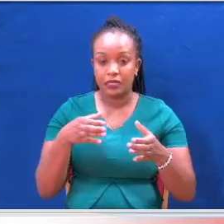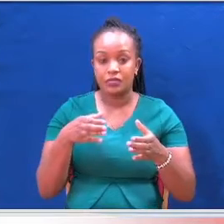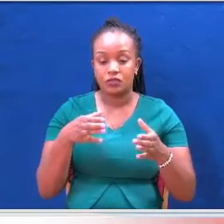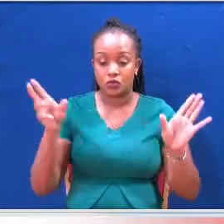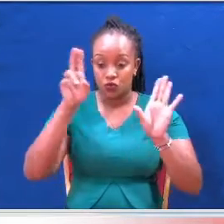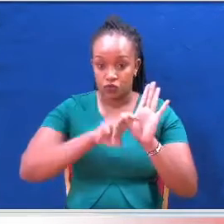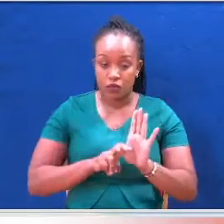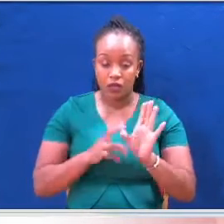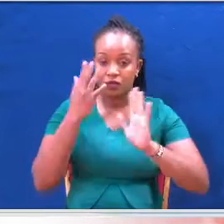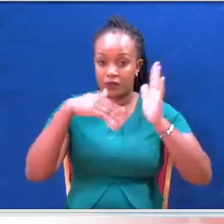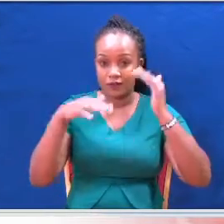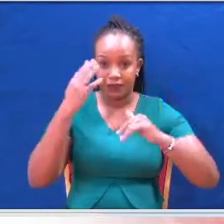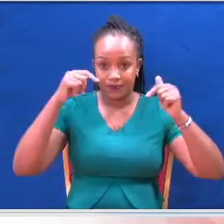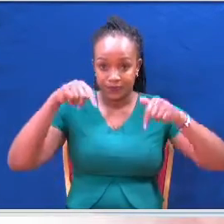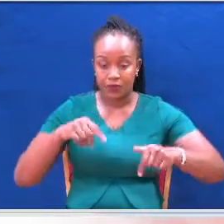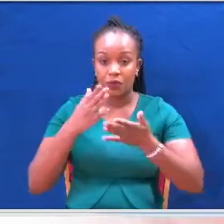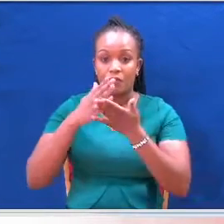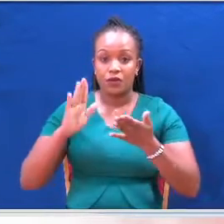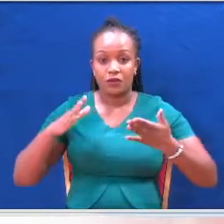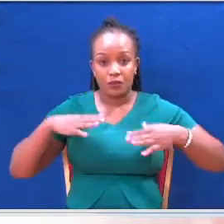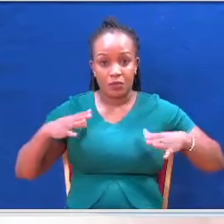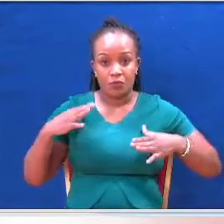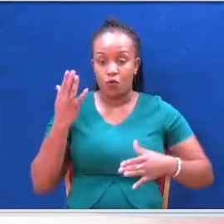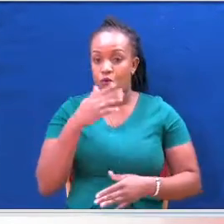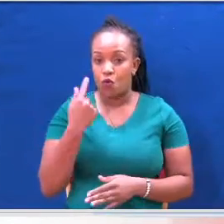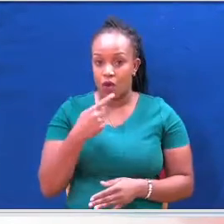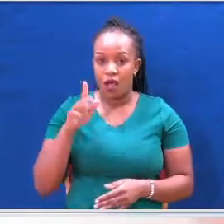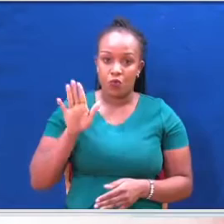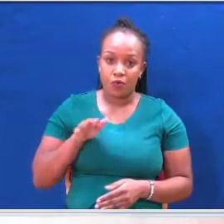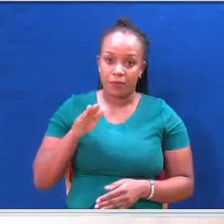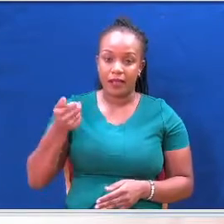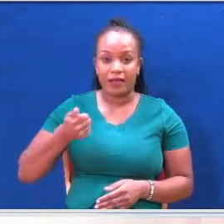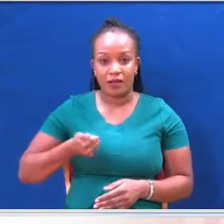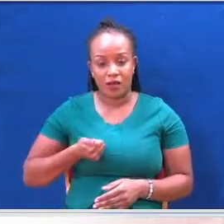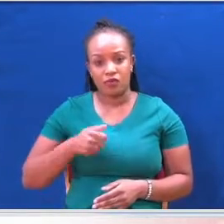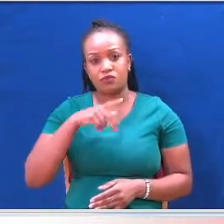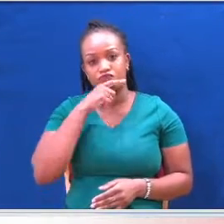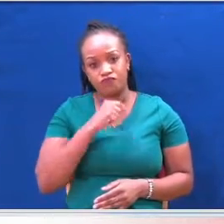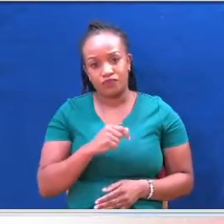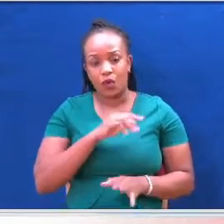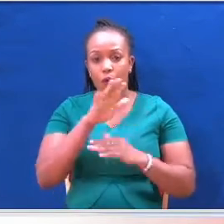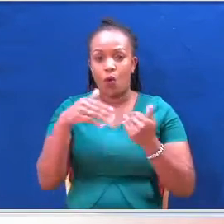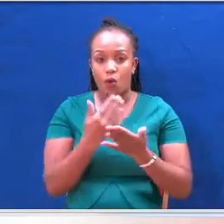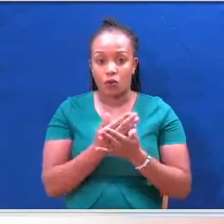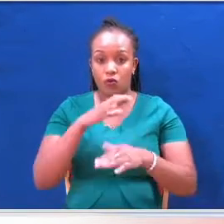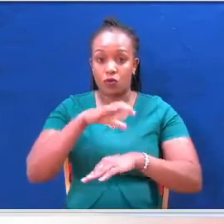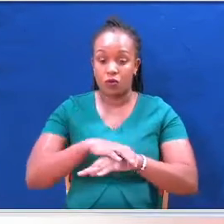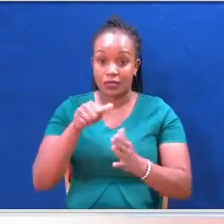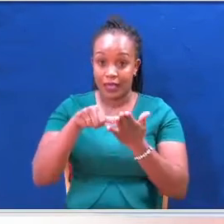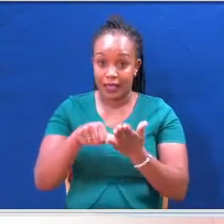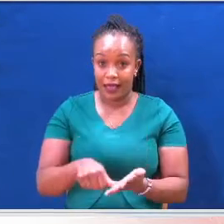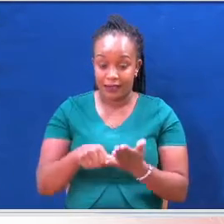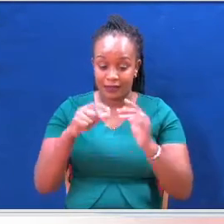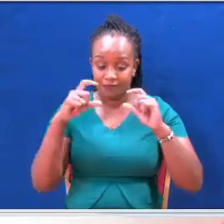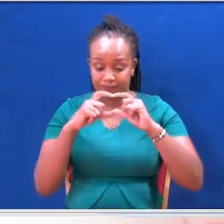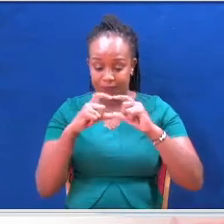than 1,000 Shona girls, boys, men, and even women who received national identity cards, ending a decades-long